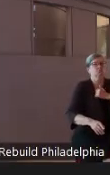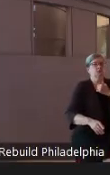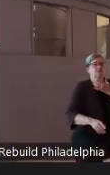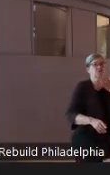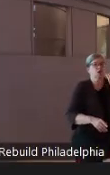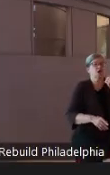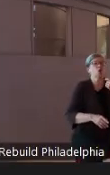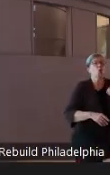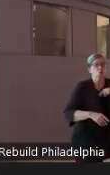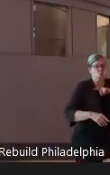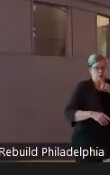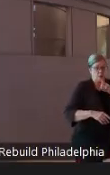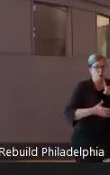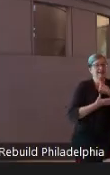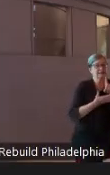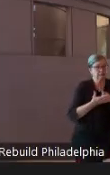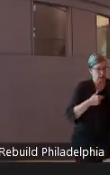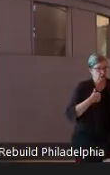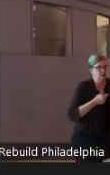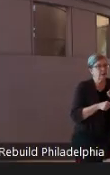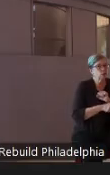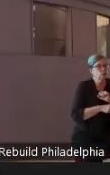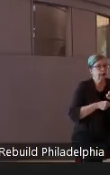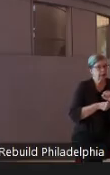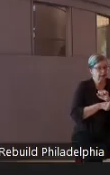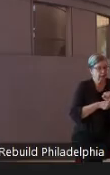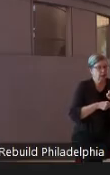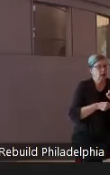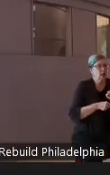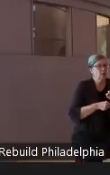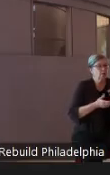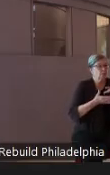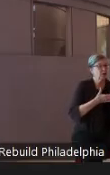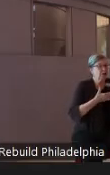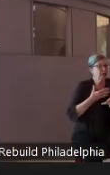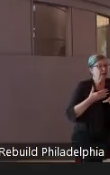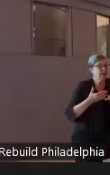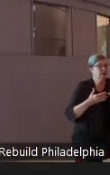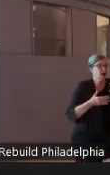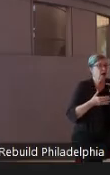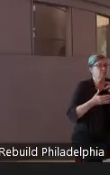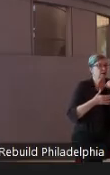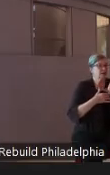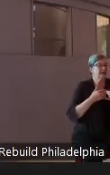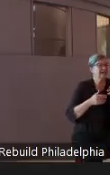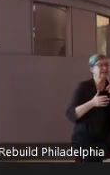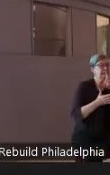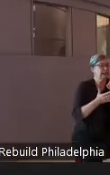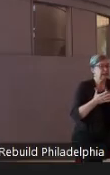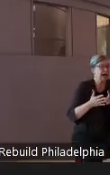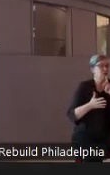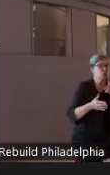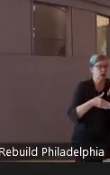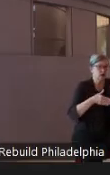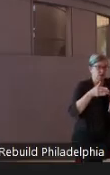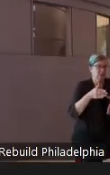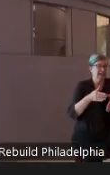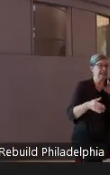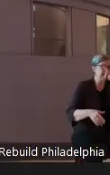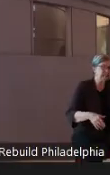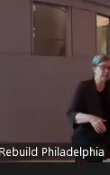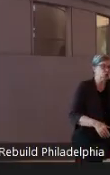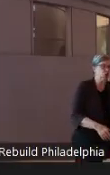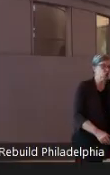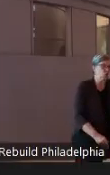are in design. We have been working. The project design will conclude around summer of